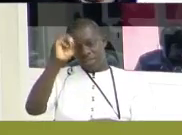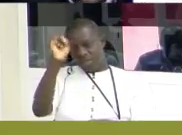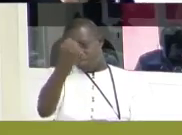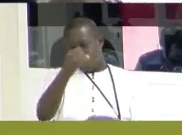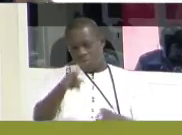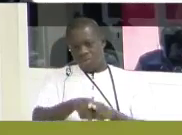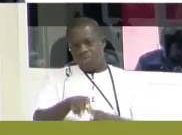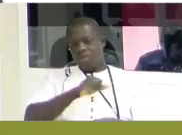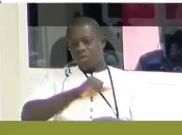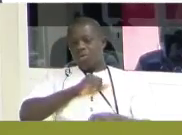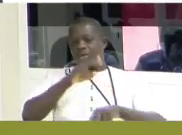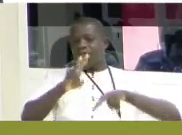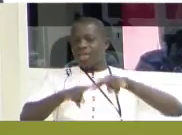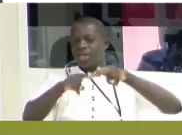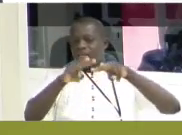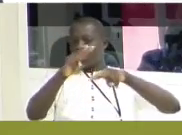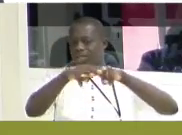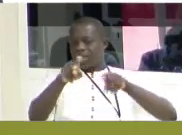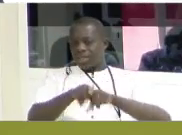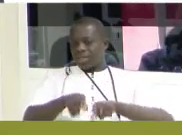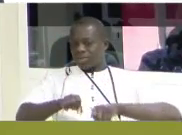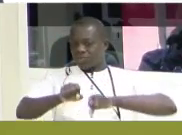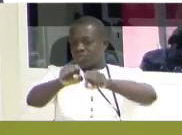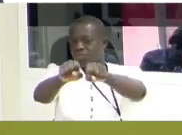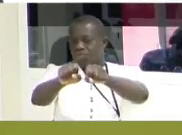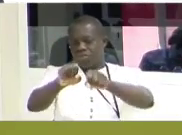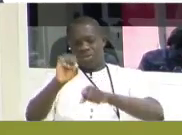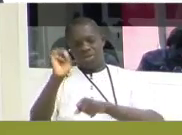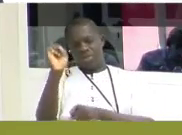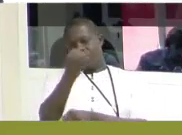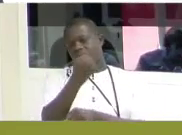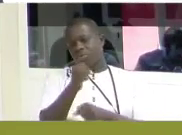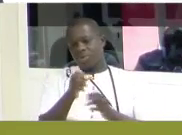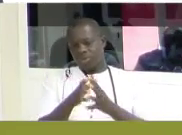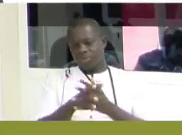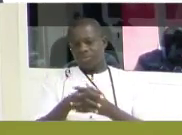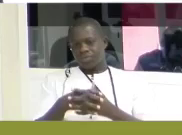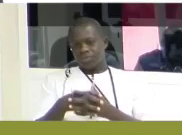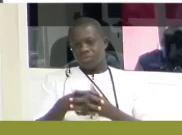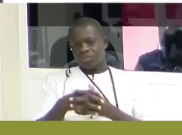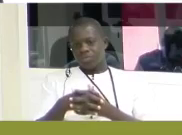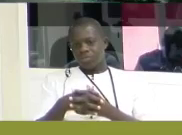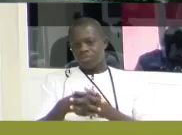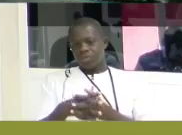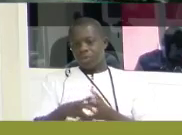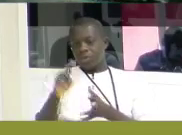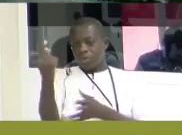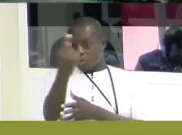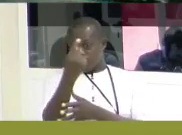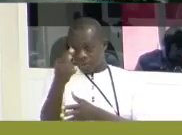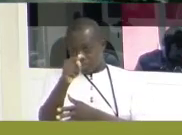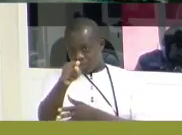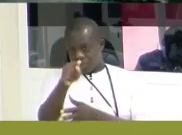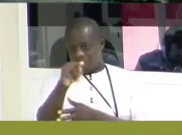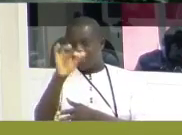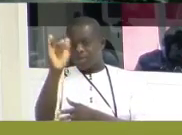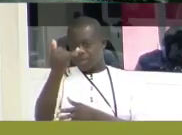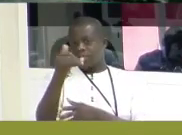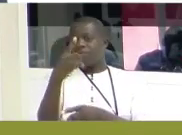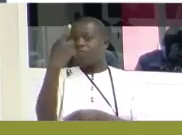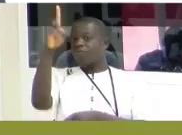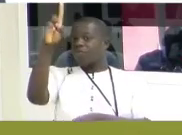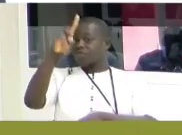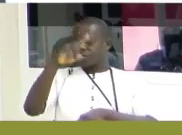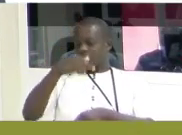legs across. So it's a tiny one. Were you there alone? Yes. At first, I was the